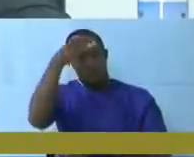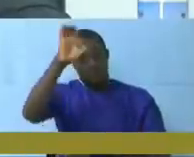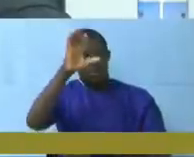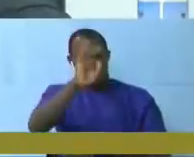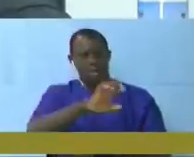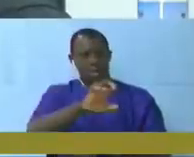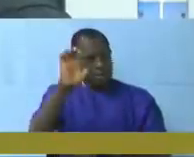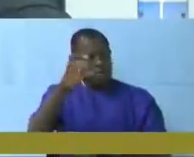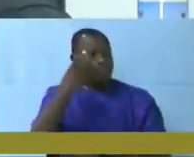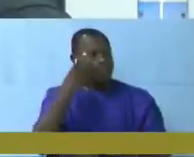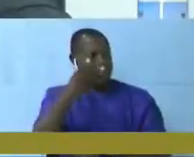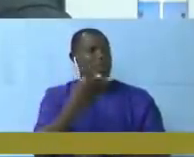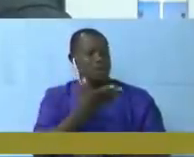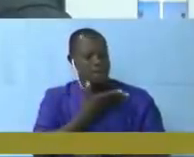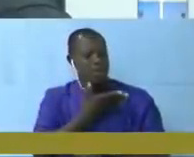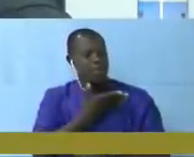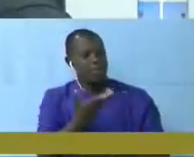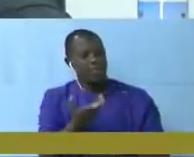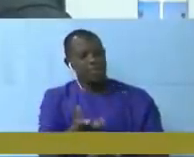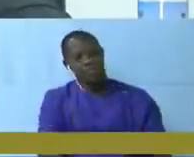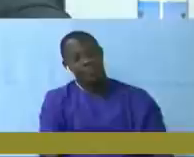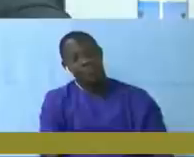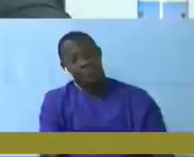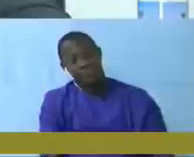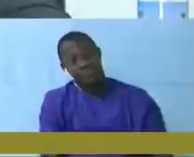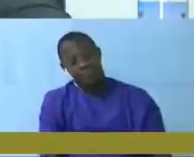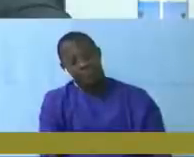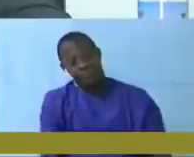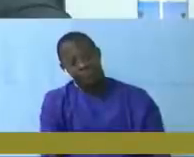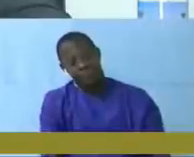mahama yi nga lim ni fessuñ seeni place.